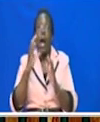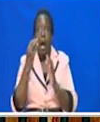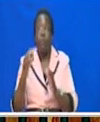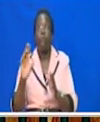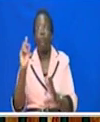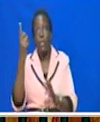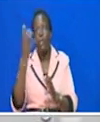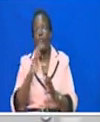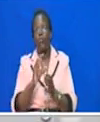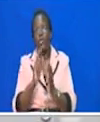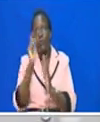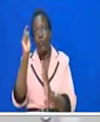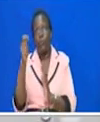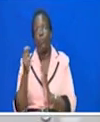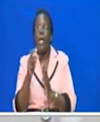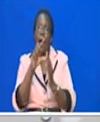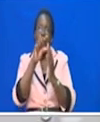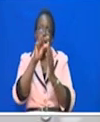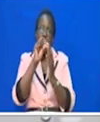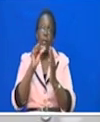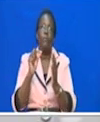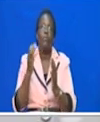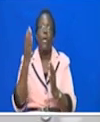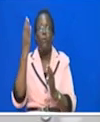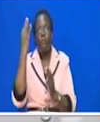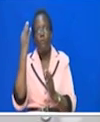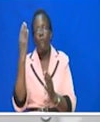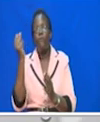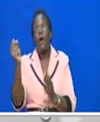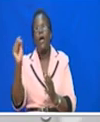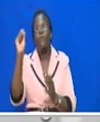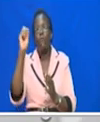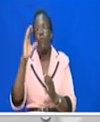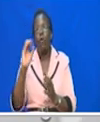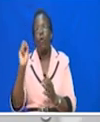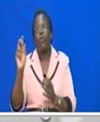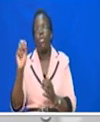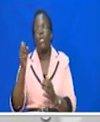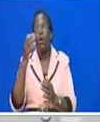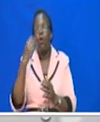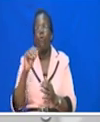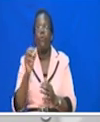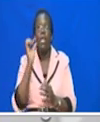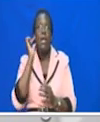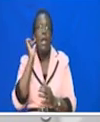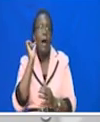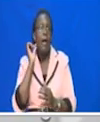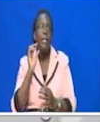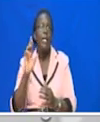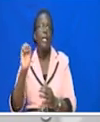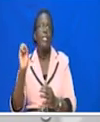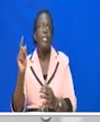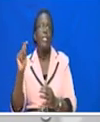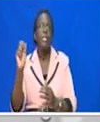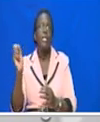question: identify 5 causes of the Nandi resistance